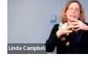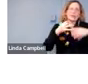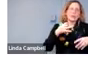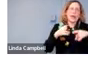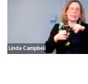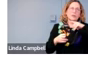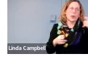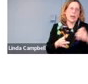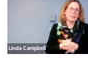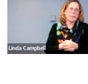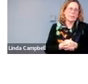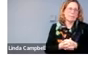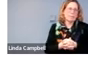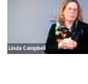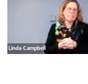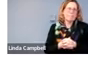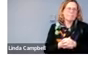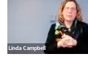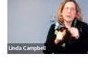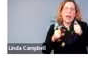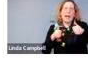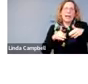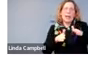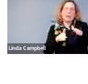if you don't have a program for clean, drain, and dry,